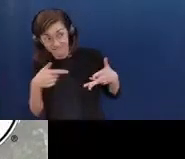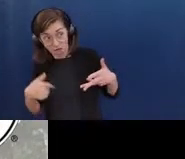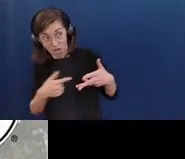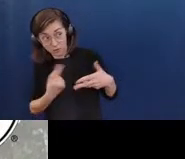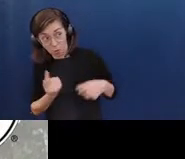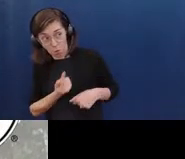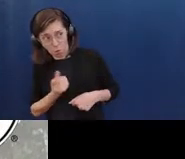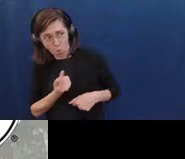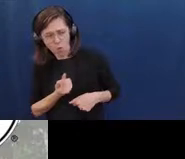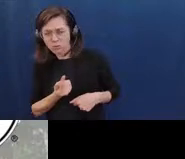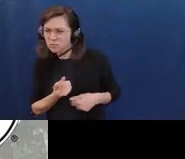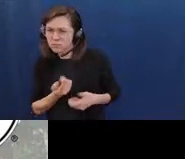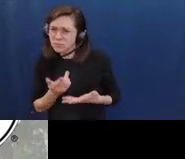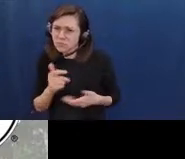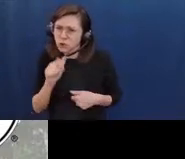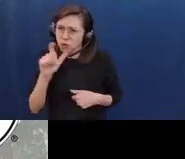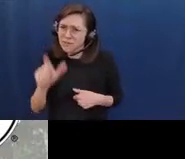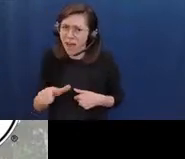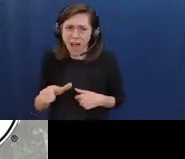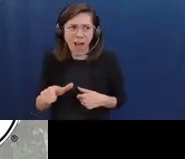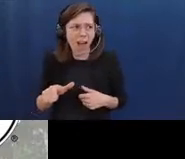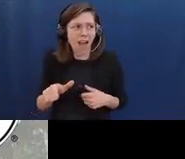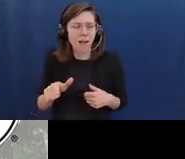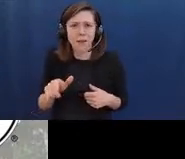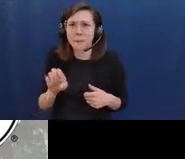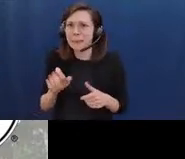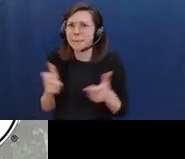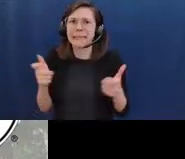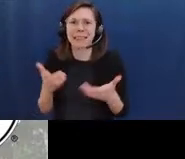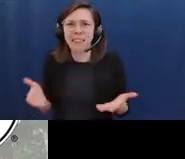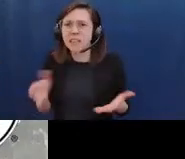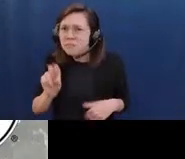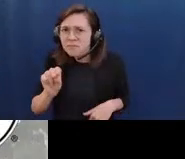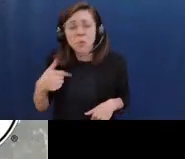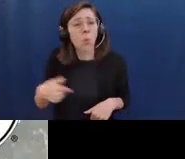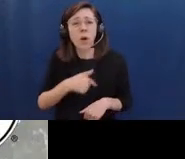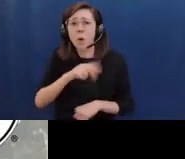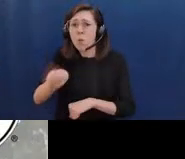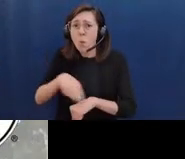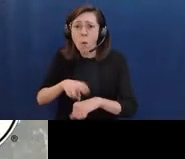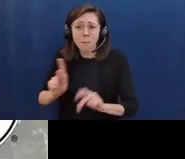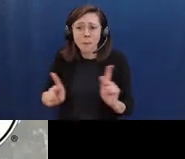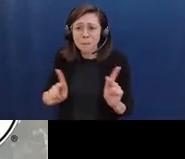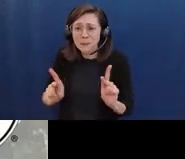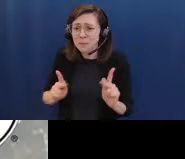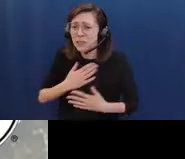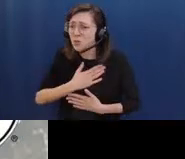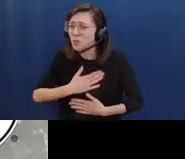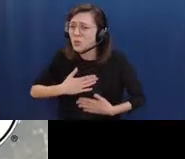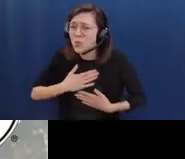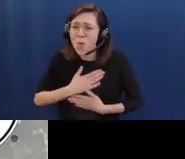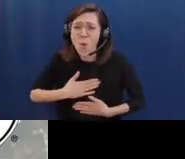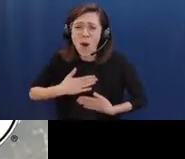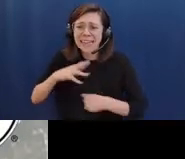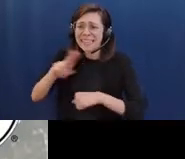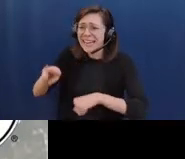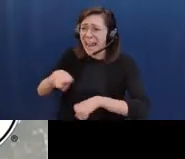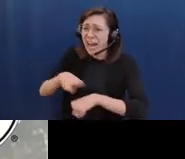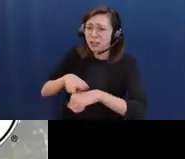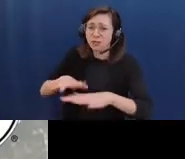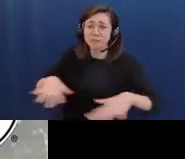normal people who enjoy nature, but we just enjoy it in the